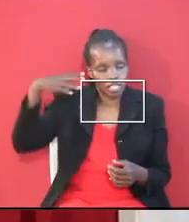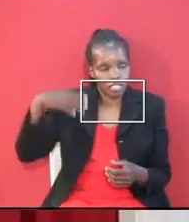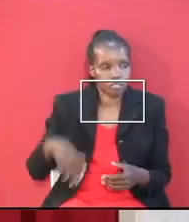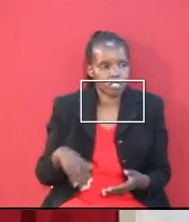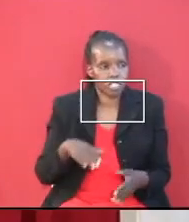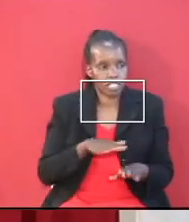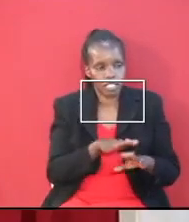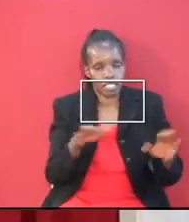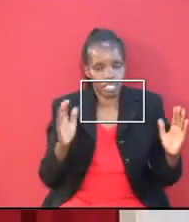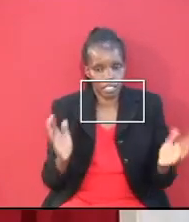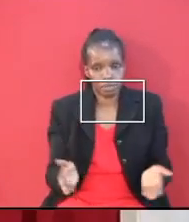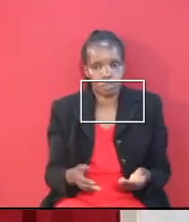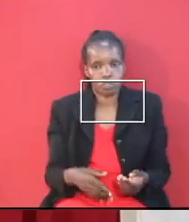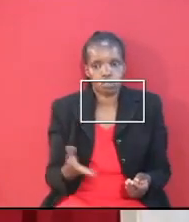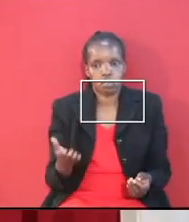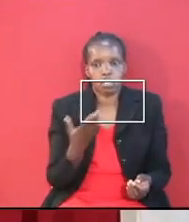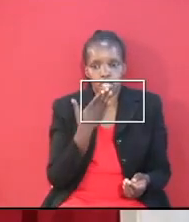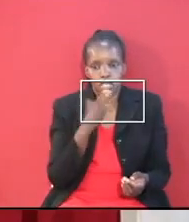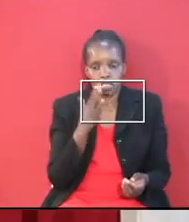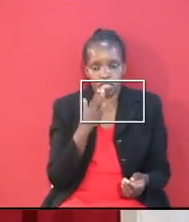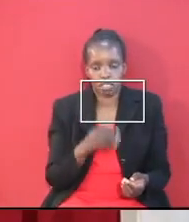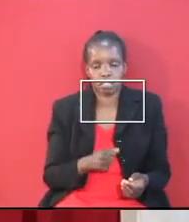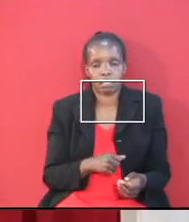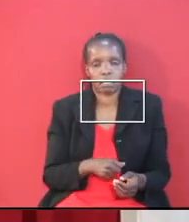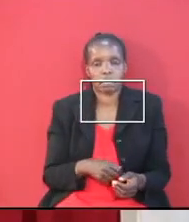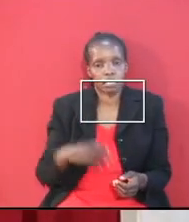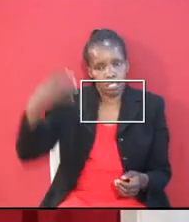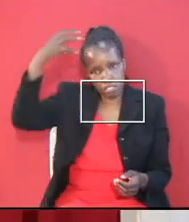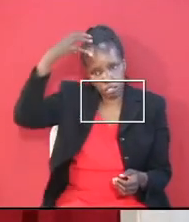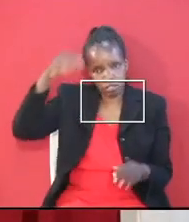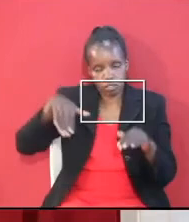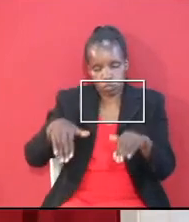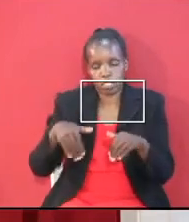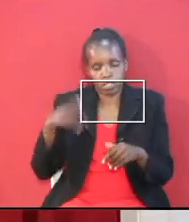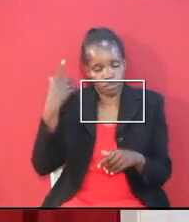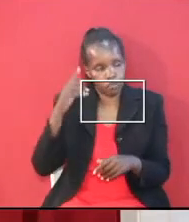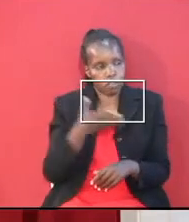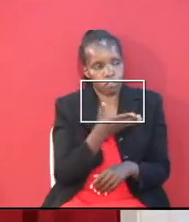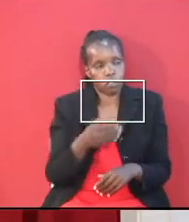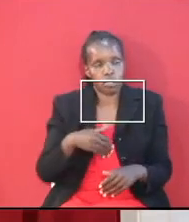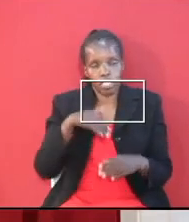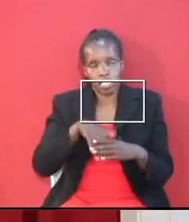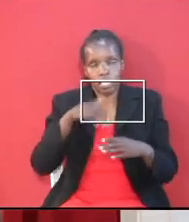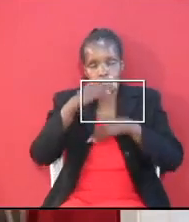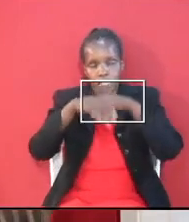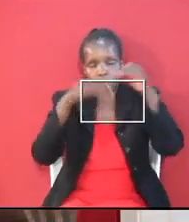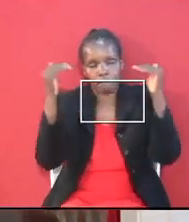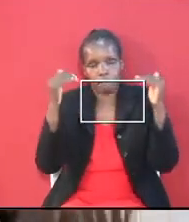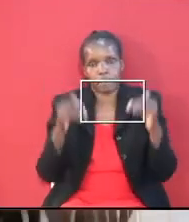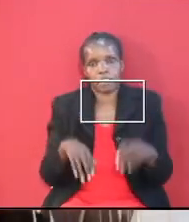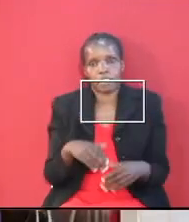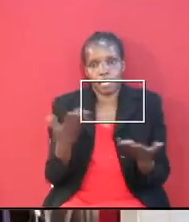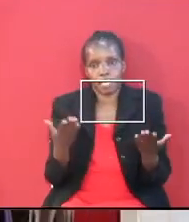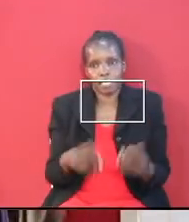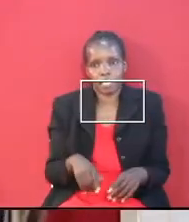table? You are the salt of the earth. Your crown is waiting for you in heaven. Any